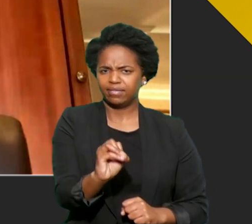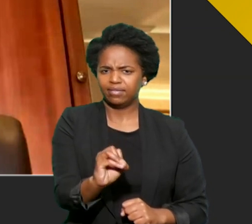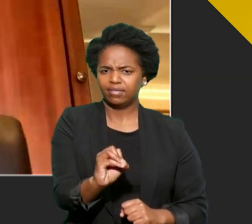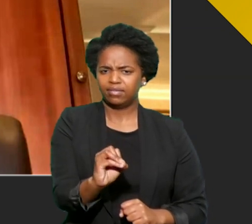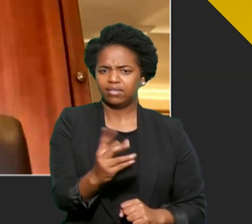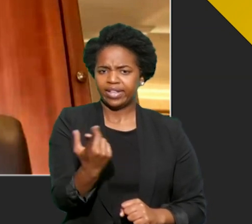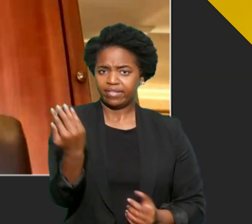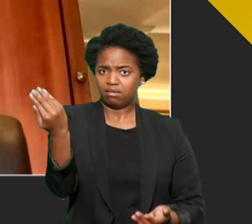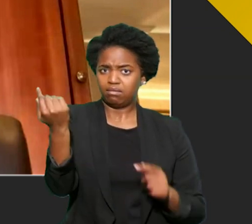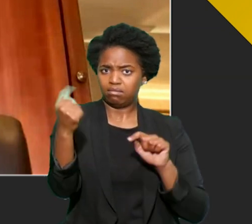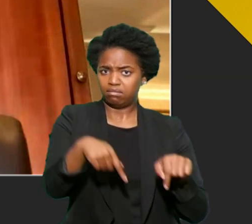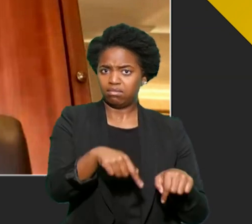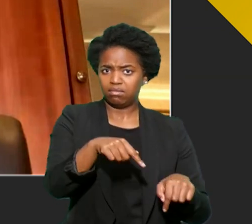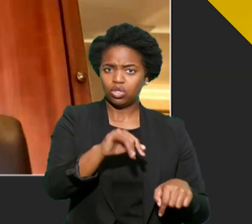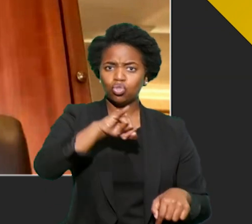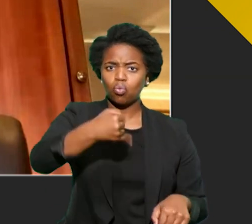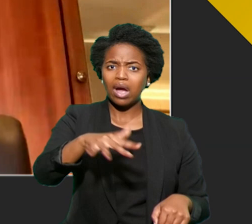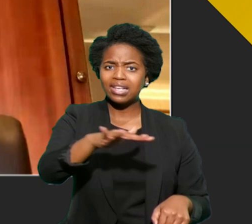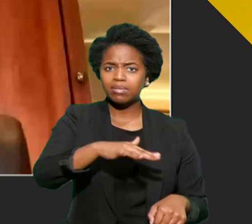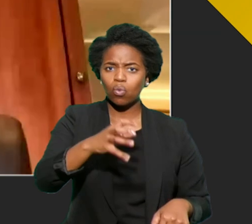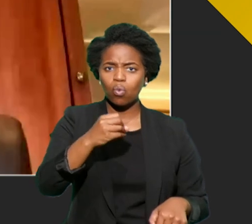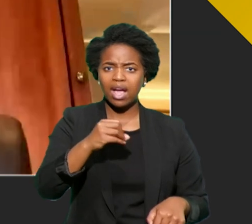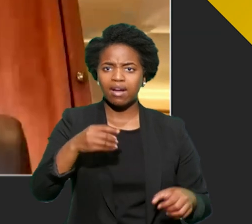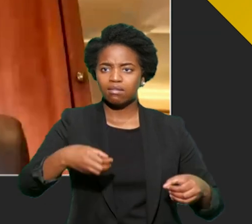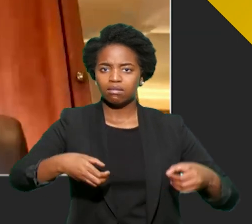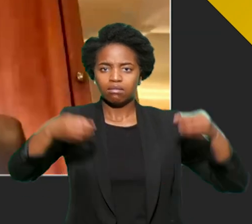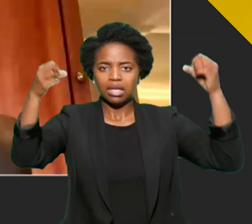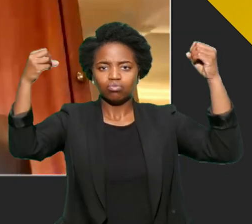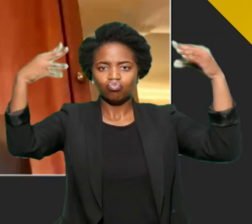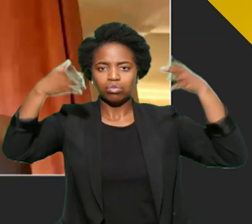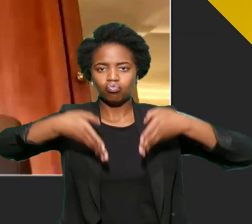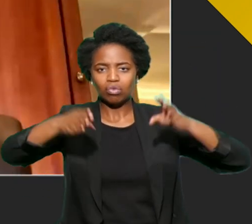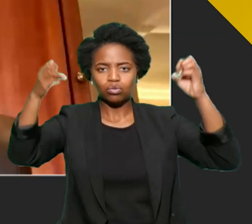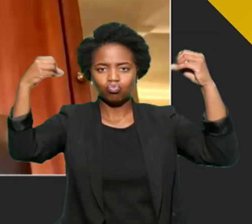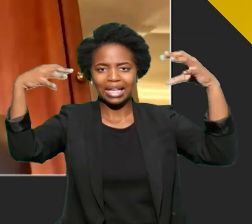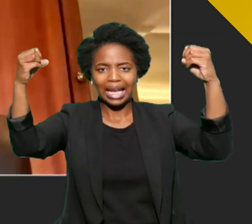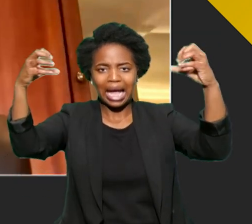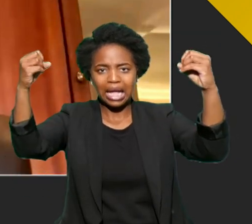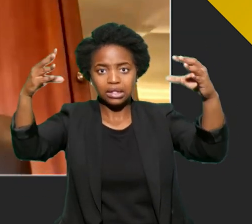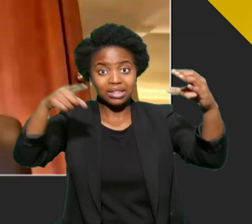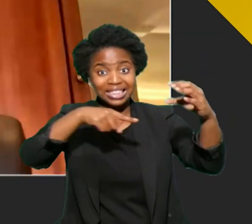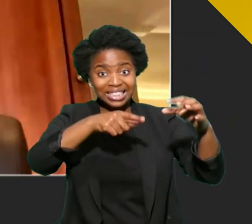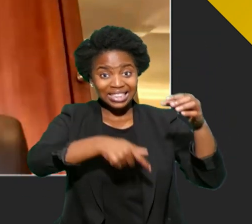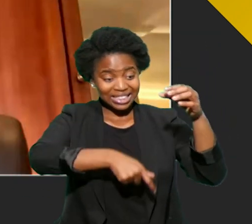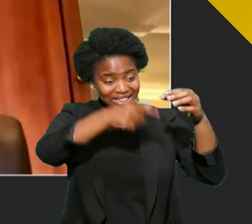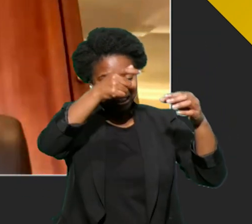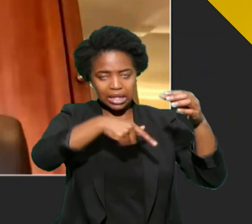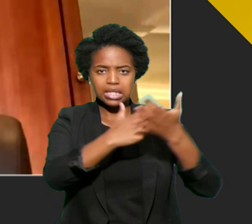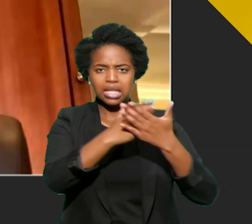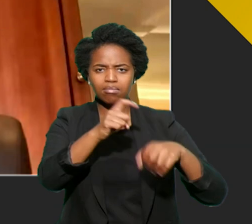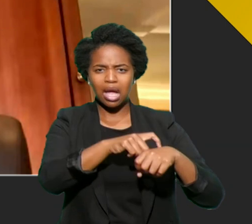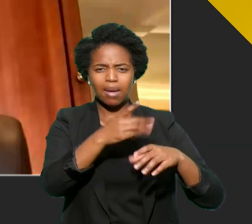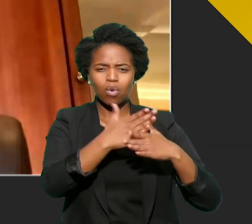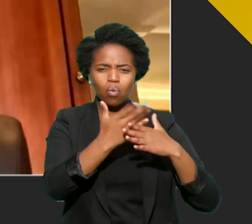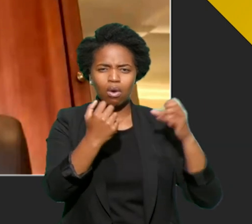to Johannesburg, you know, we have street lights. Certainly we have poles. Sometimes the street lights will not work. So we